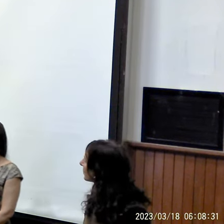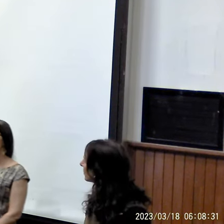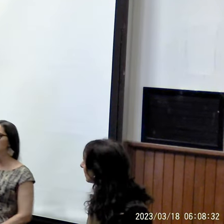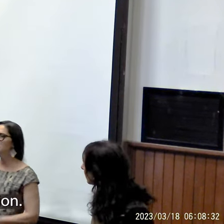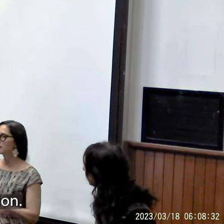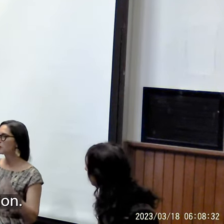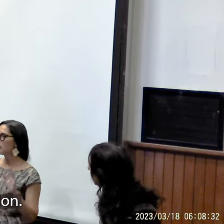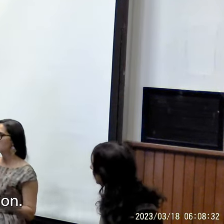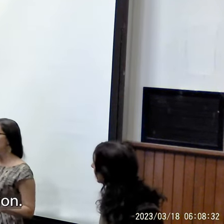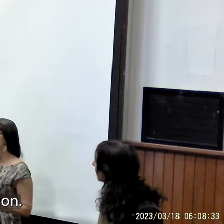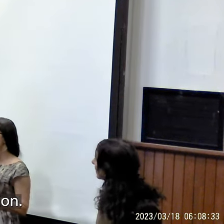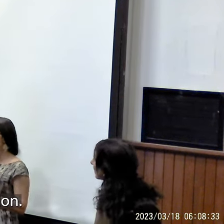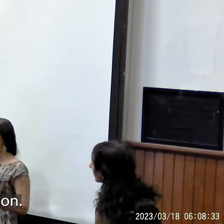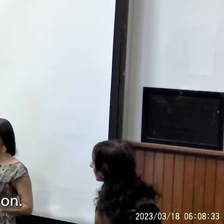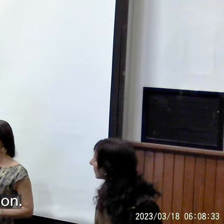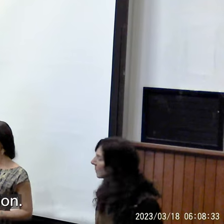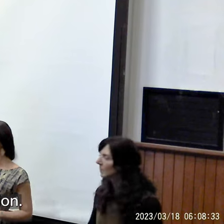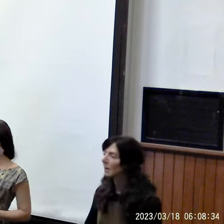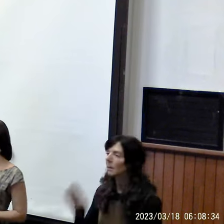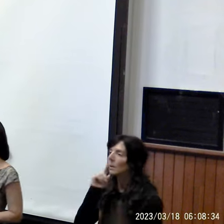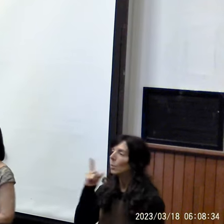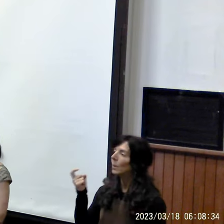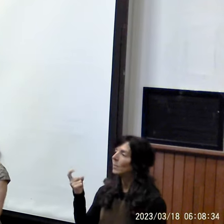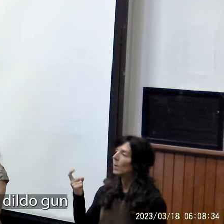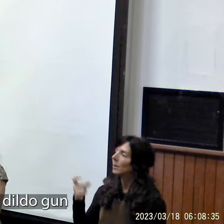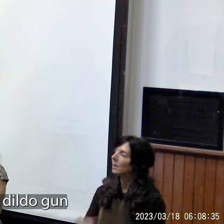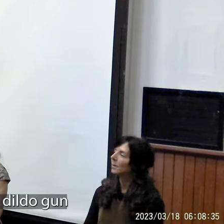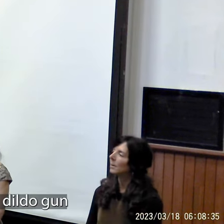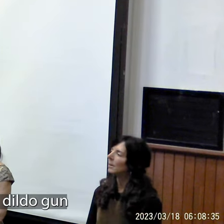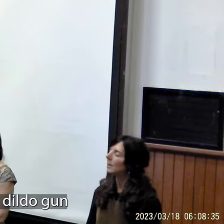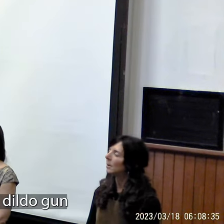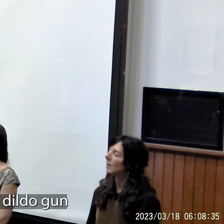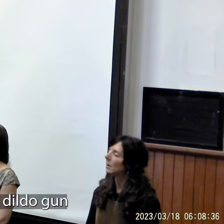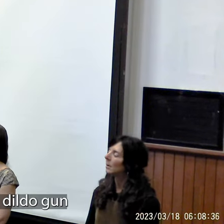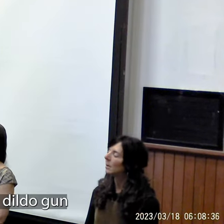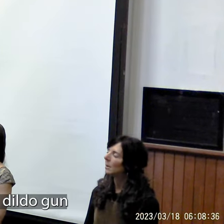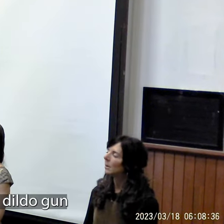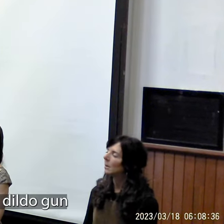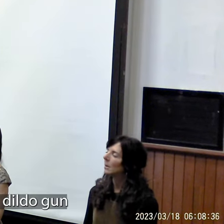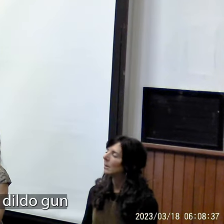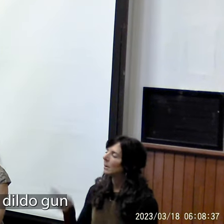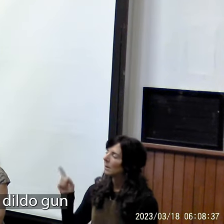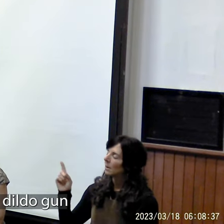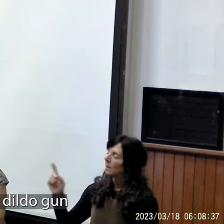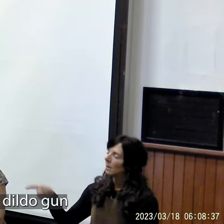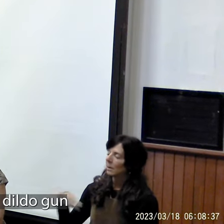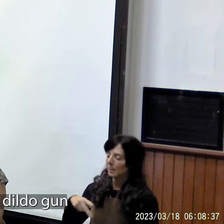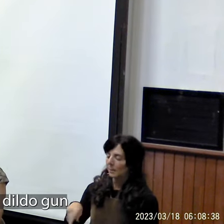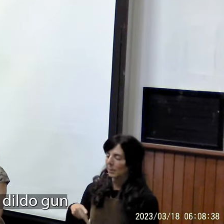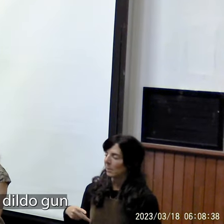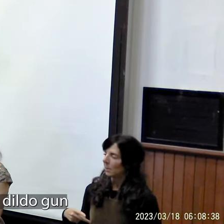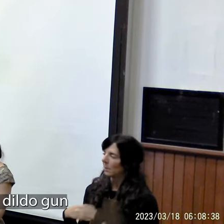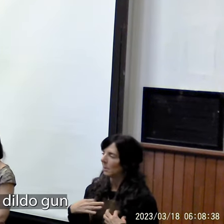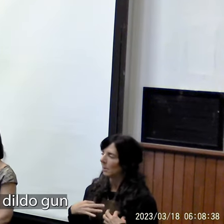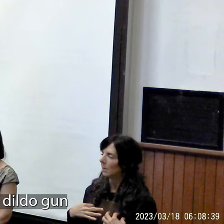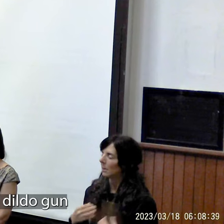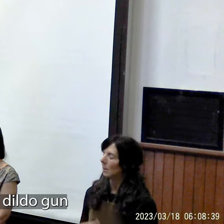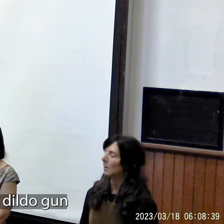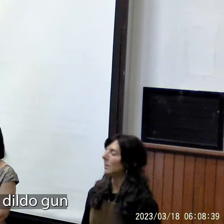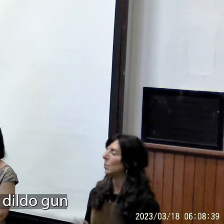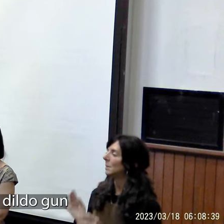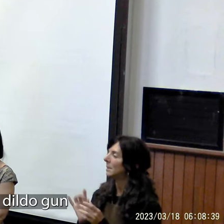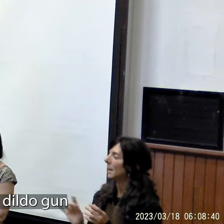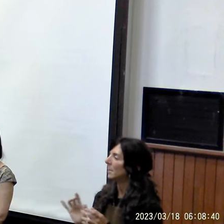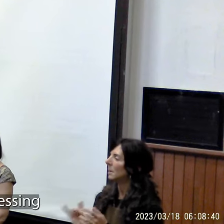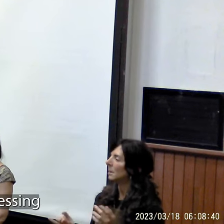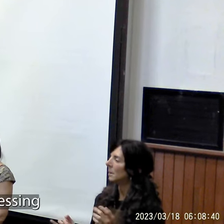We have time for one more question. Yeah. Sure, thanks. One statement is the notion